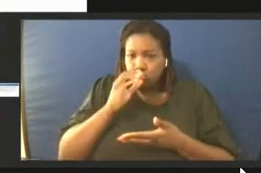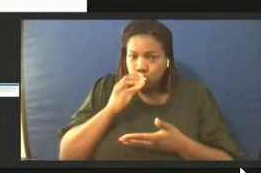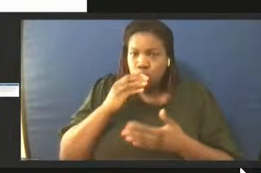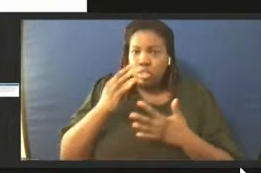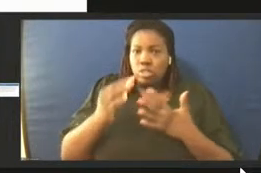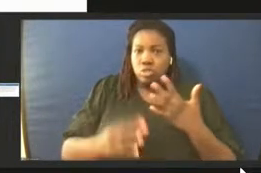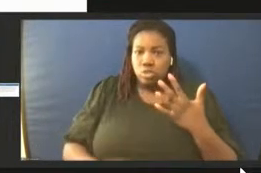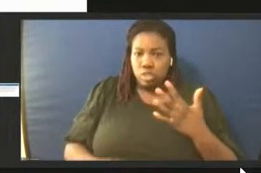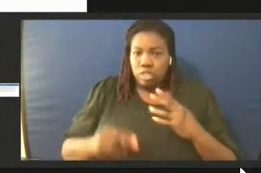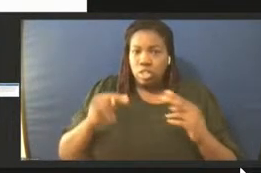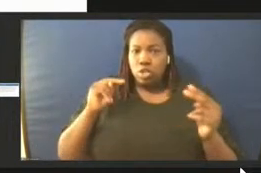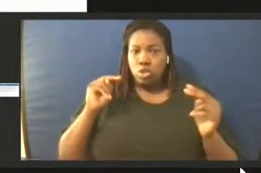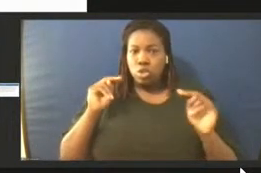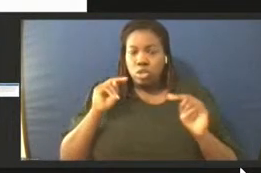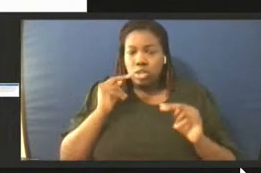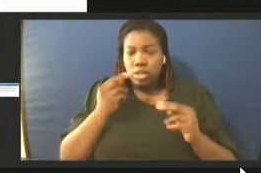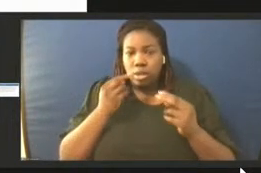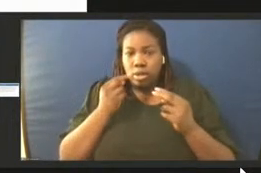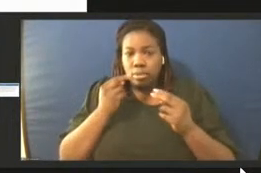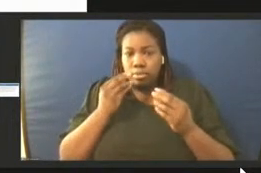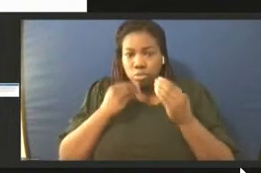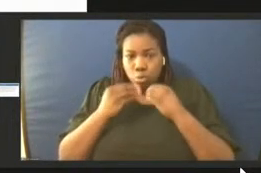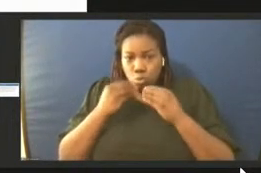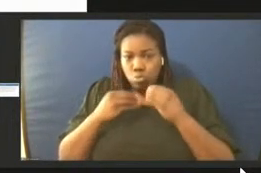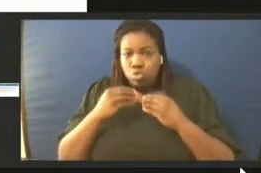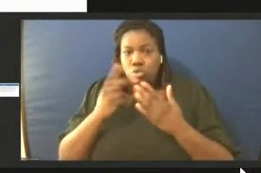the nutrition assistance programs.